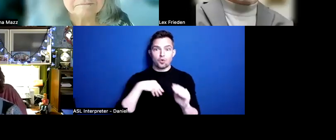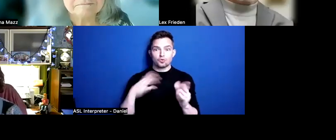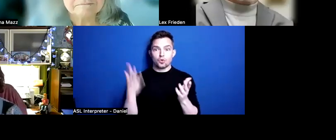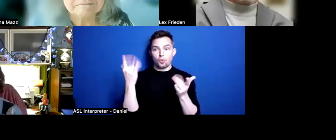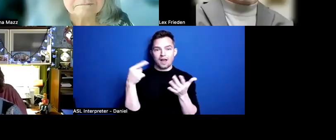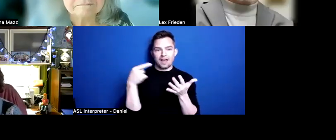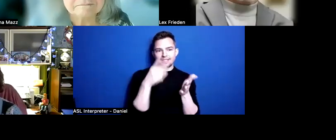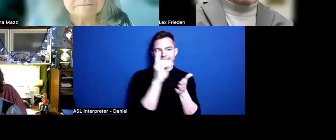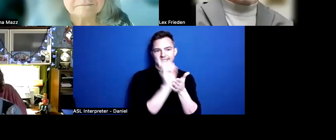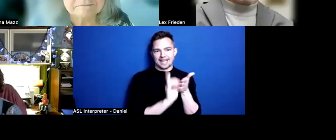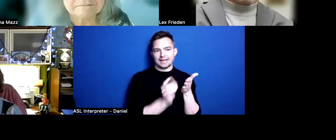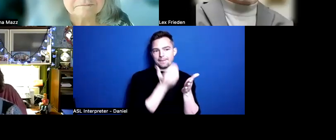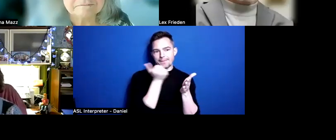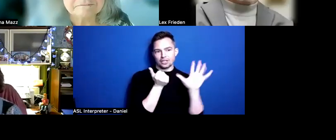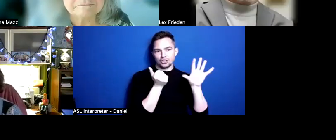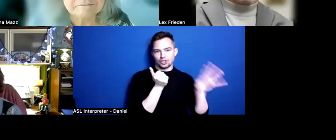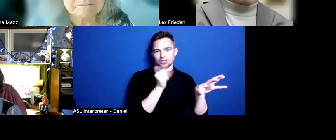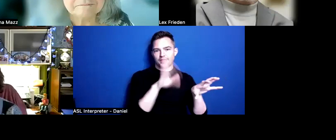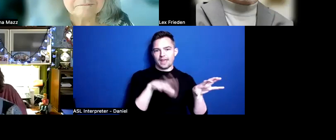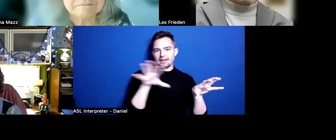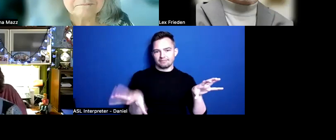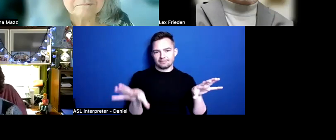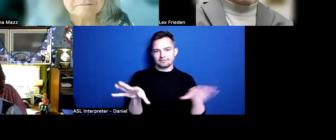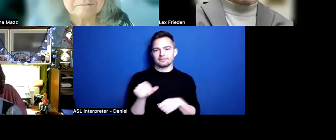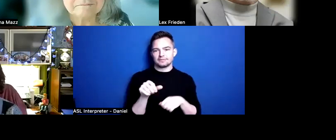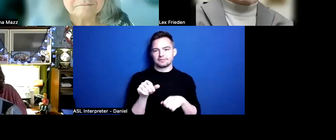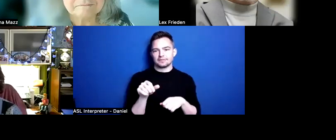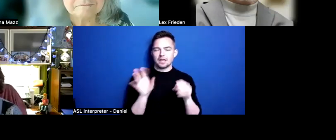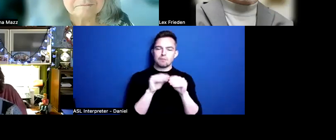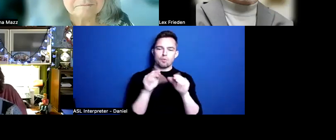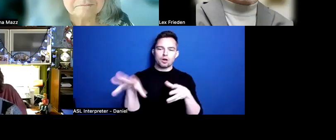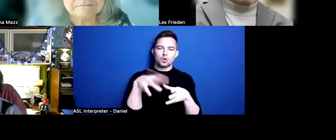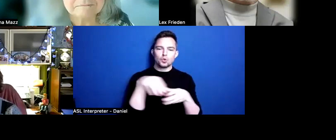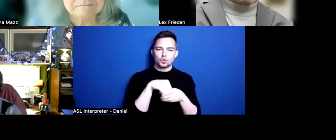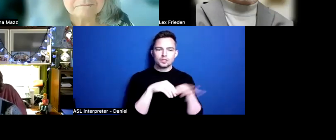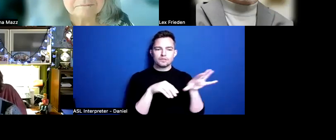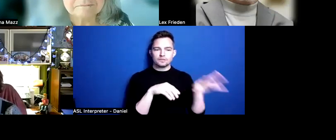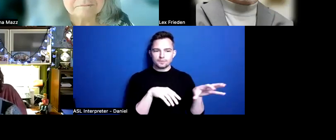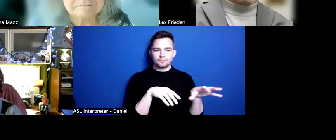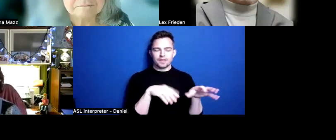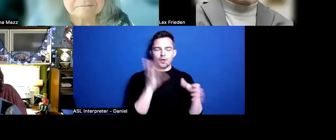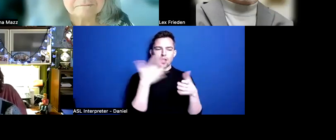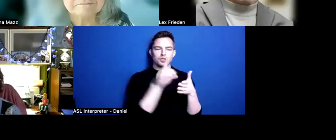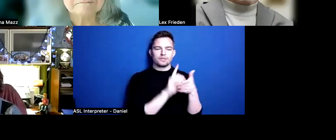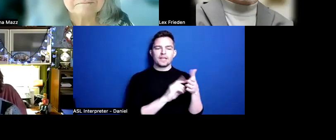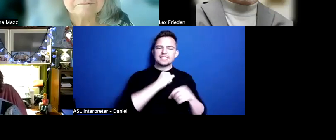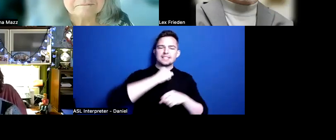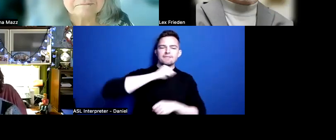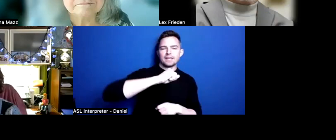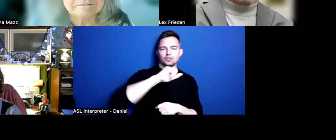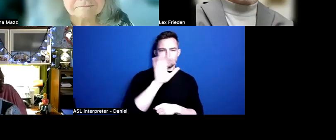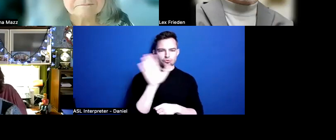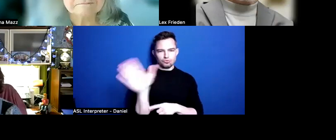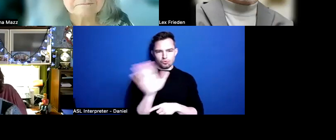this design is better and more inclusive, and why you designed it that way. Defend your design.